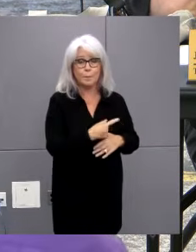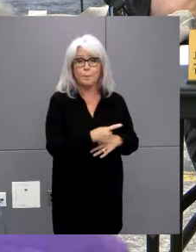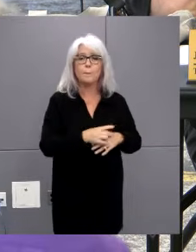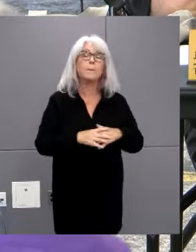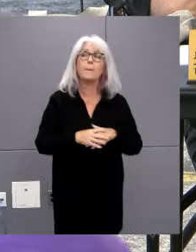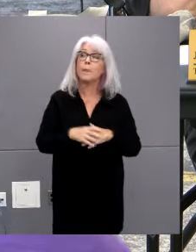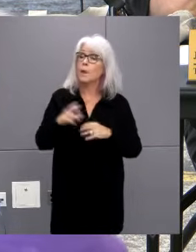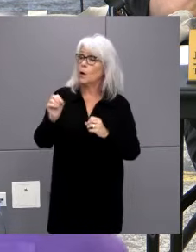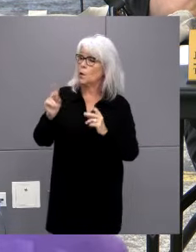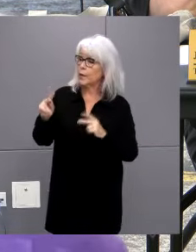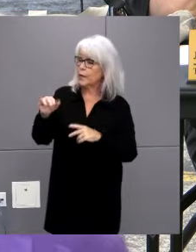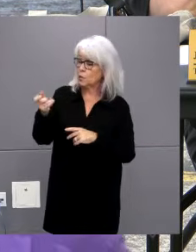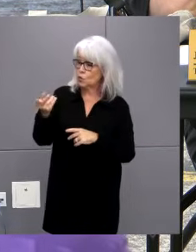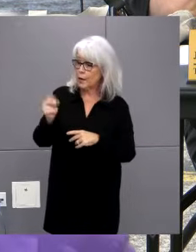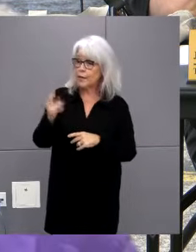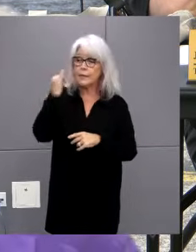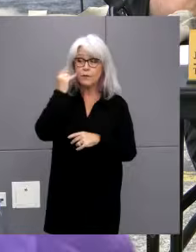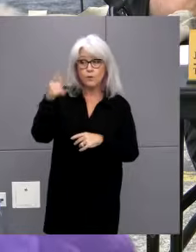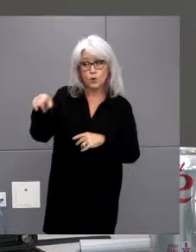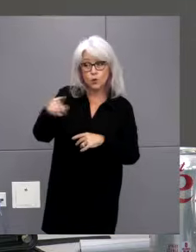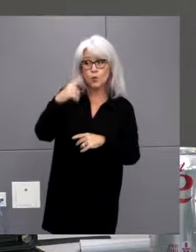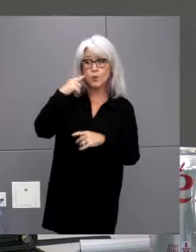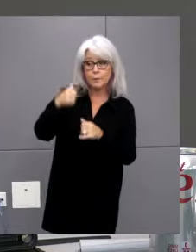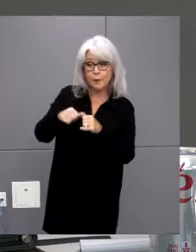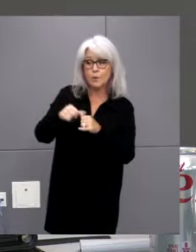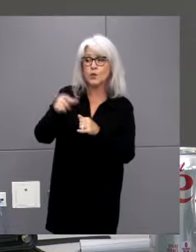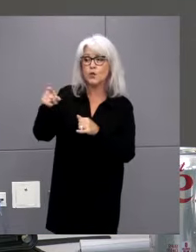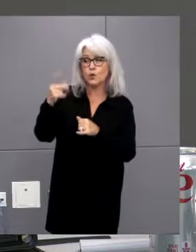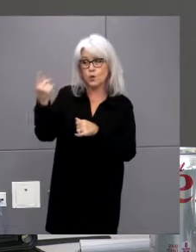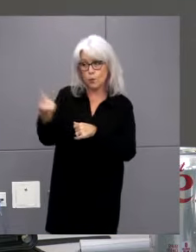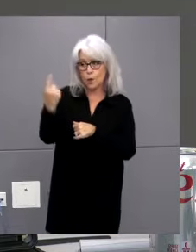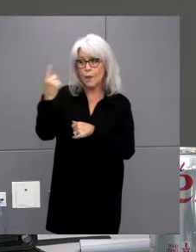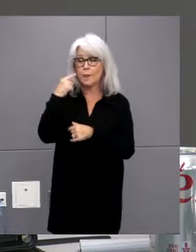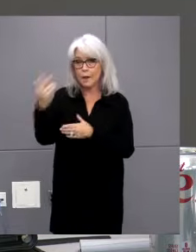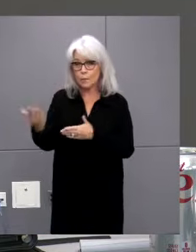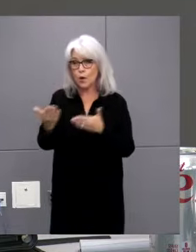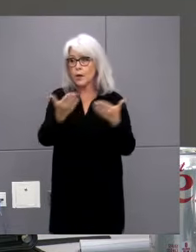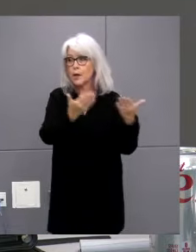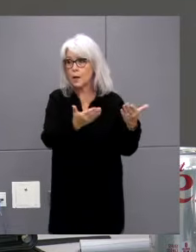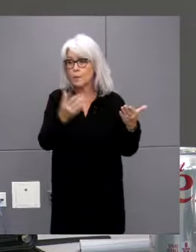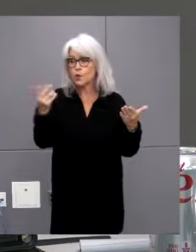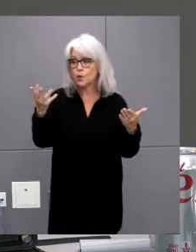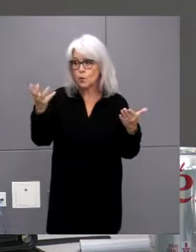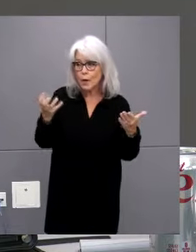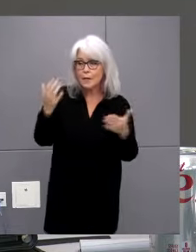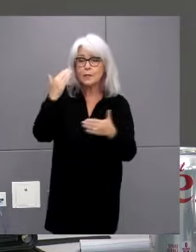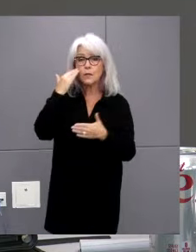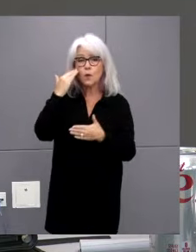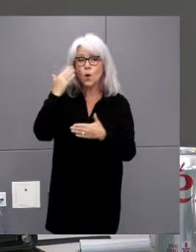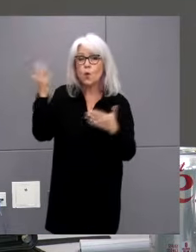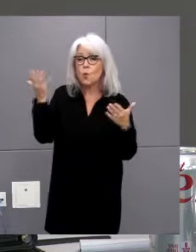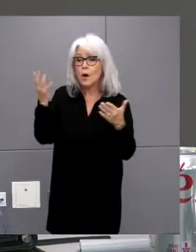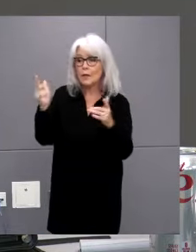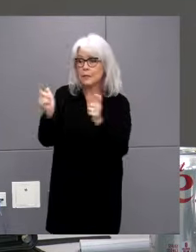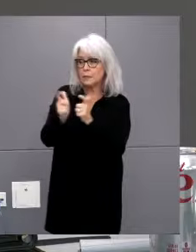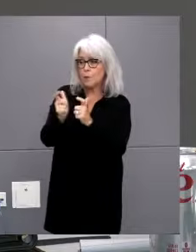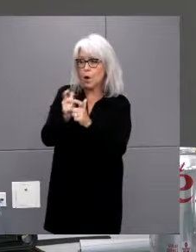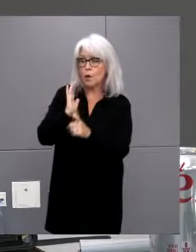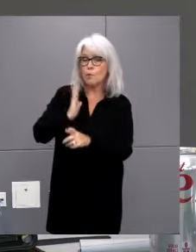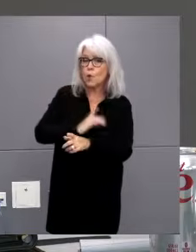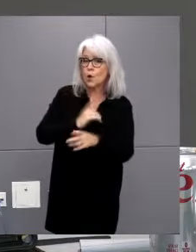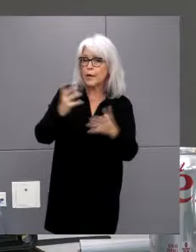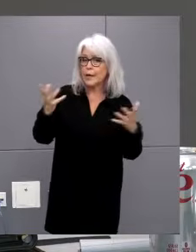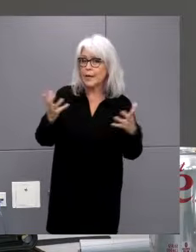Well, John, if you will remember, it was you that brought this up and wanted to know what a small board was and what Robert's